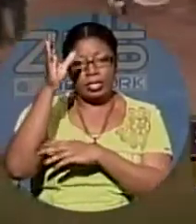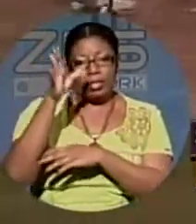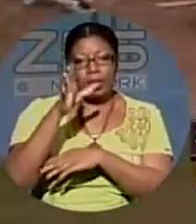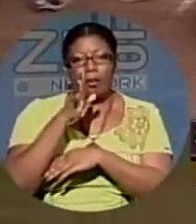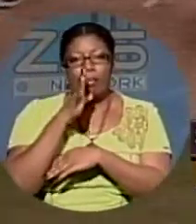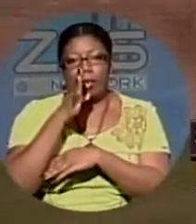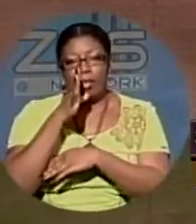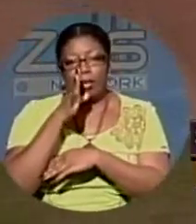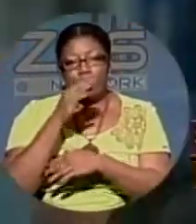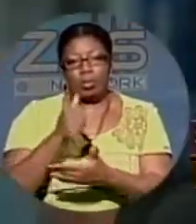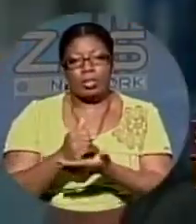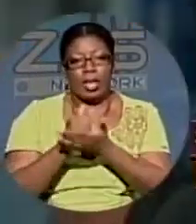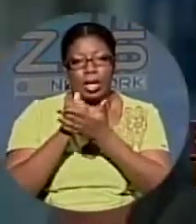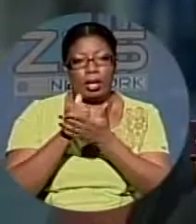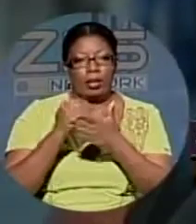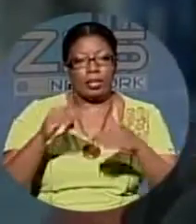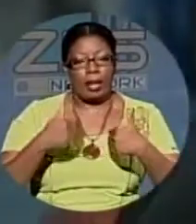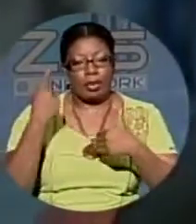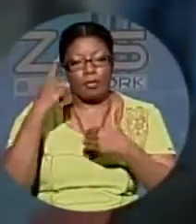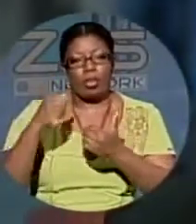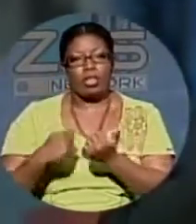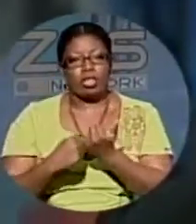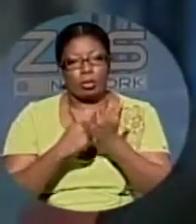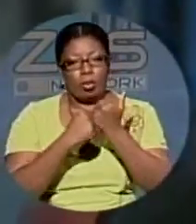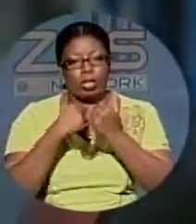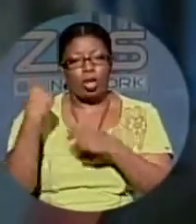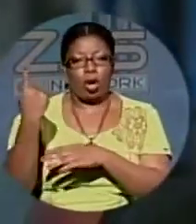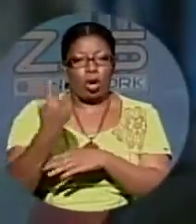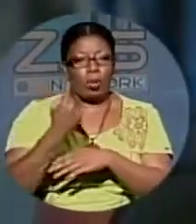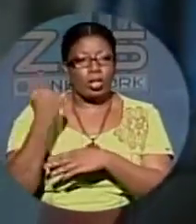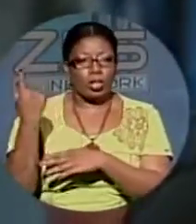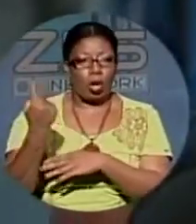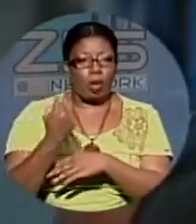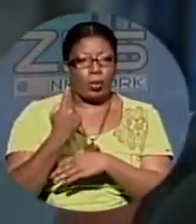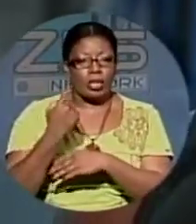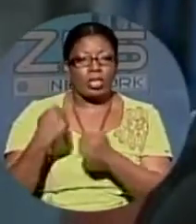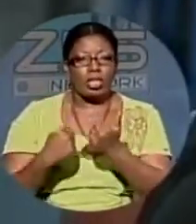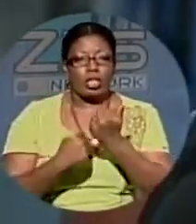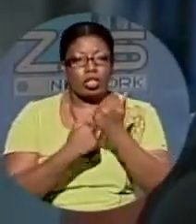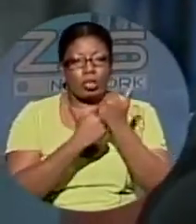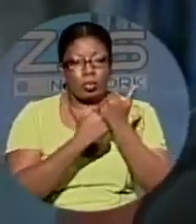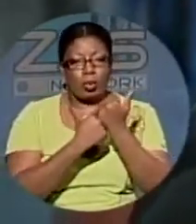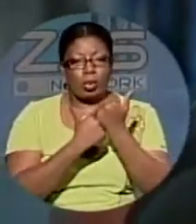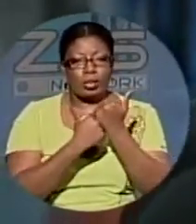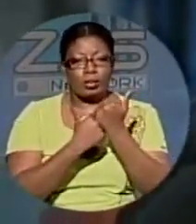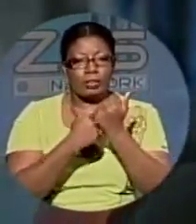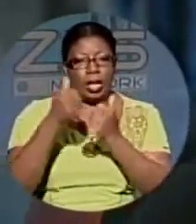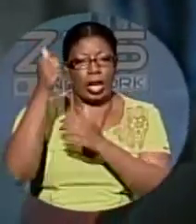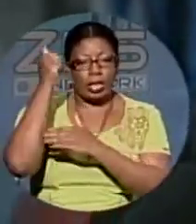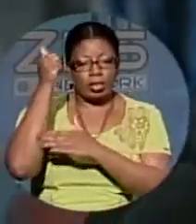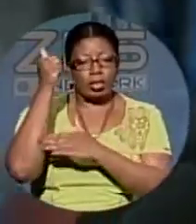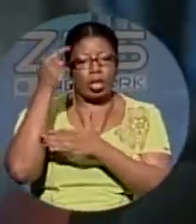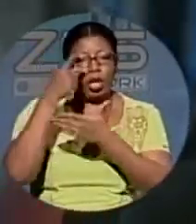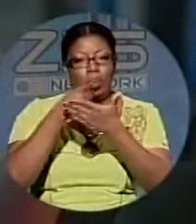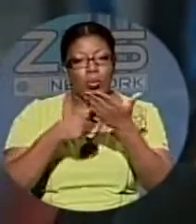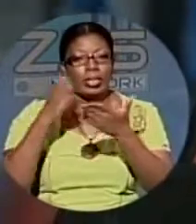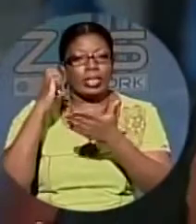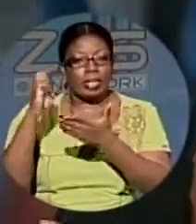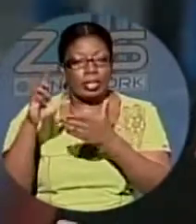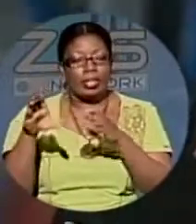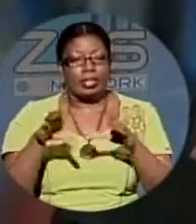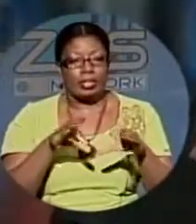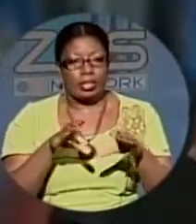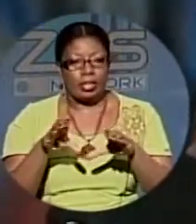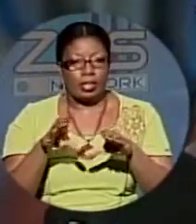for the support. Oh man, always. They always support Antoan in whatever he did.